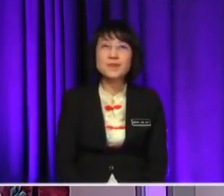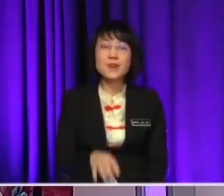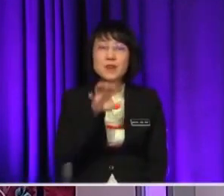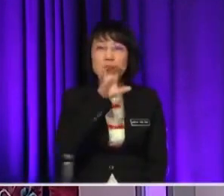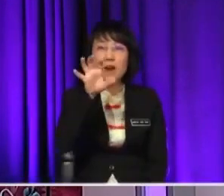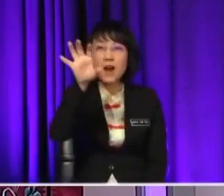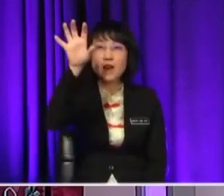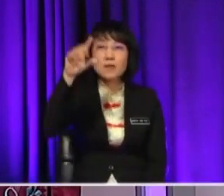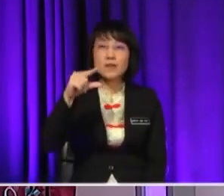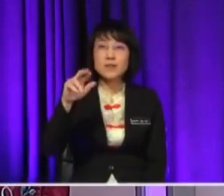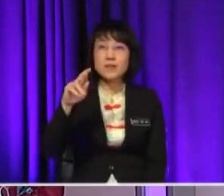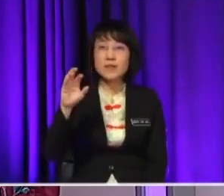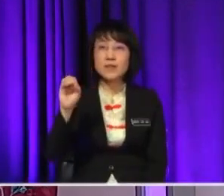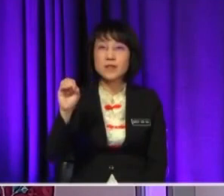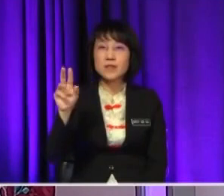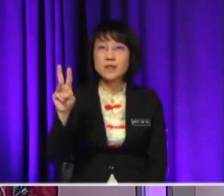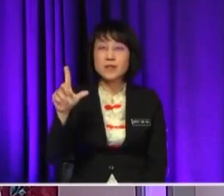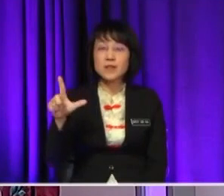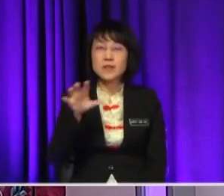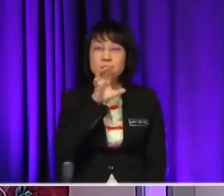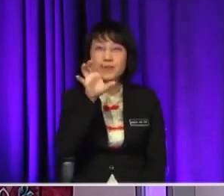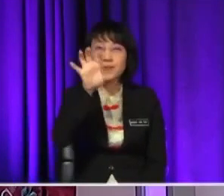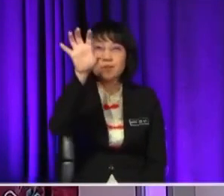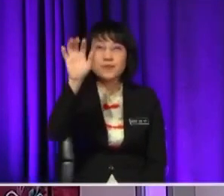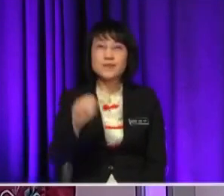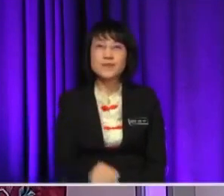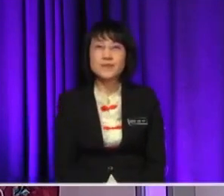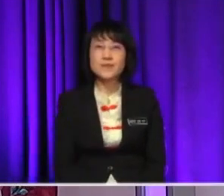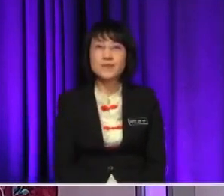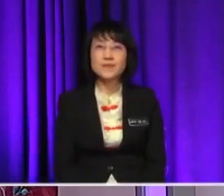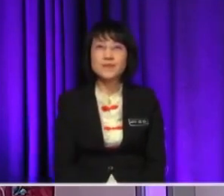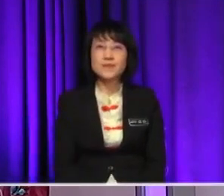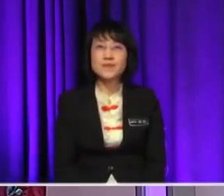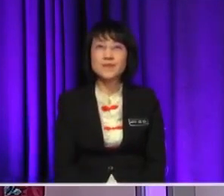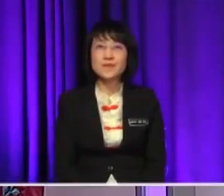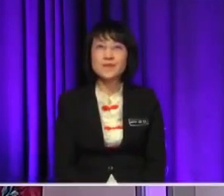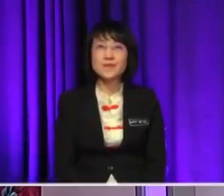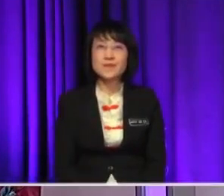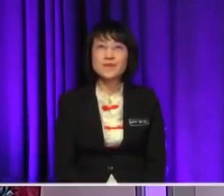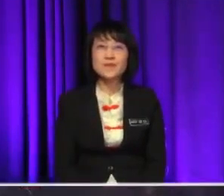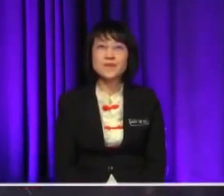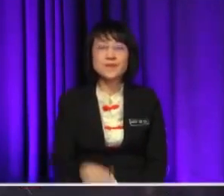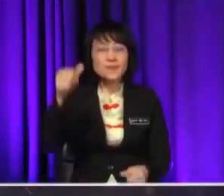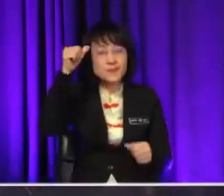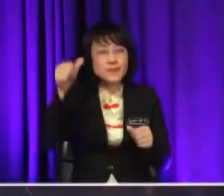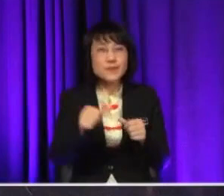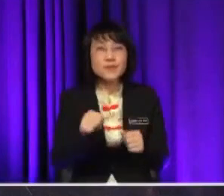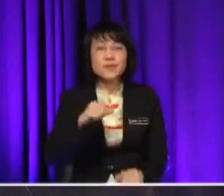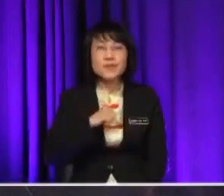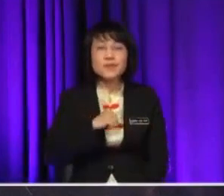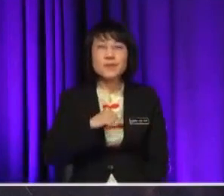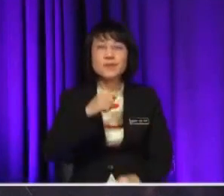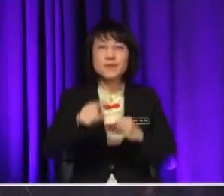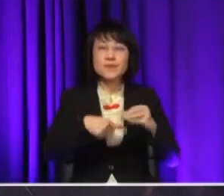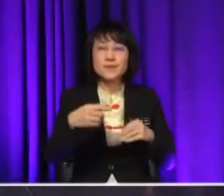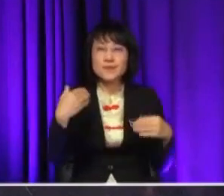animal that makes you, you know, feel scared, especially when it's dark. Just remind yourself of that animal